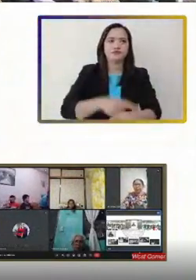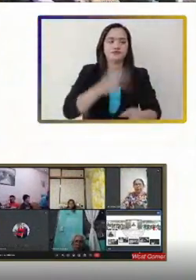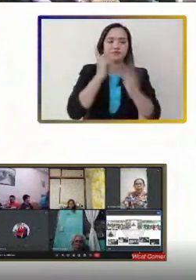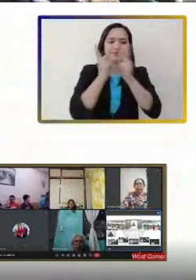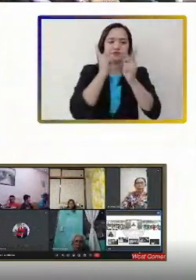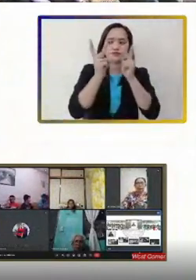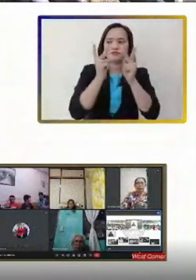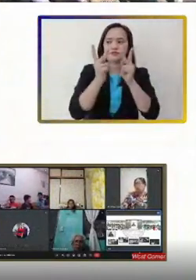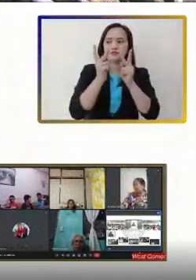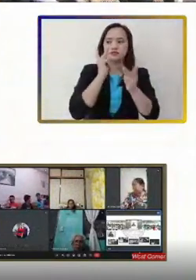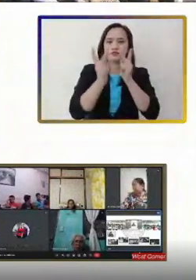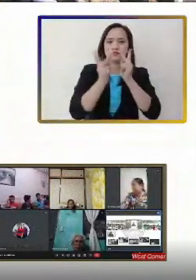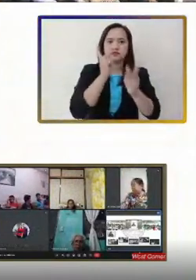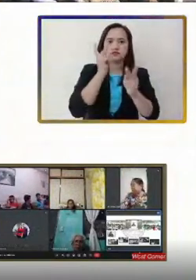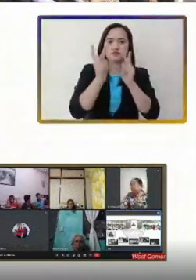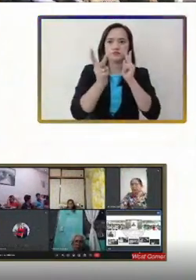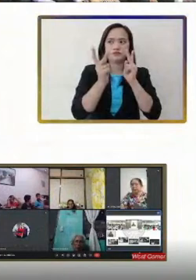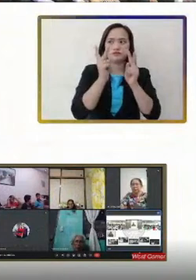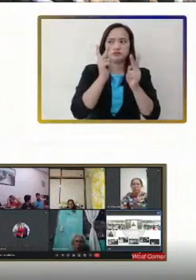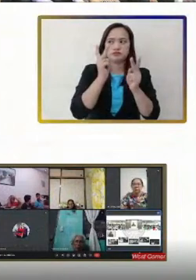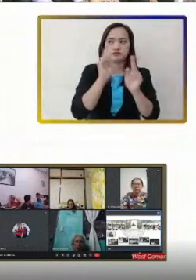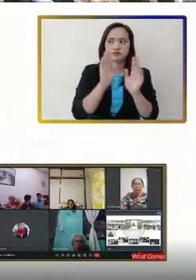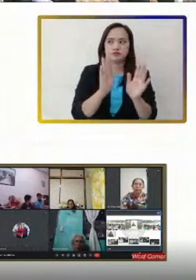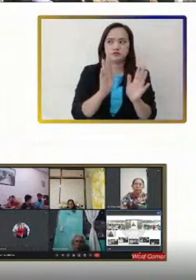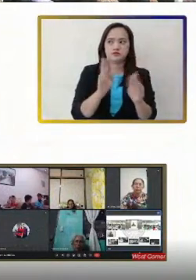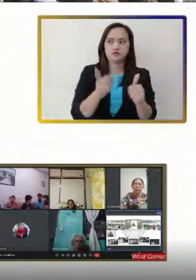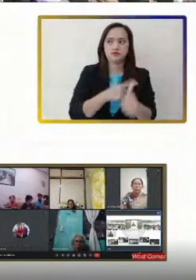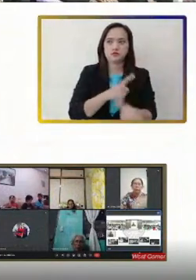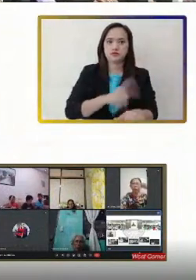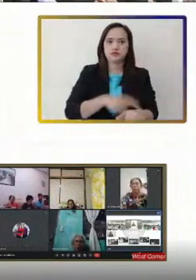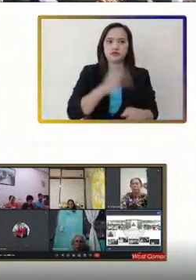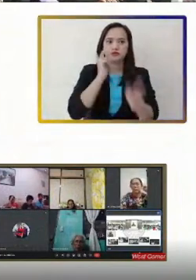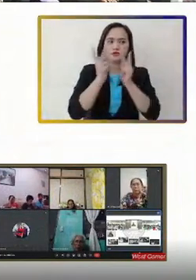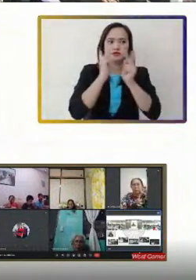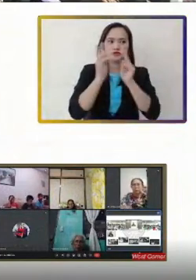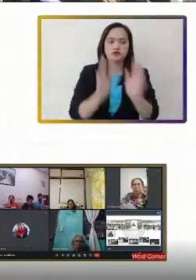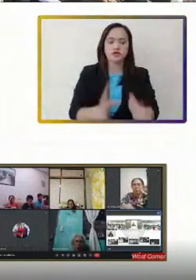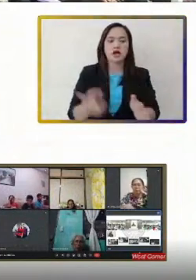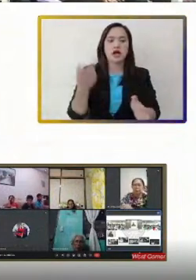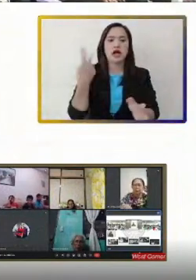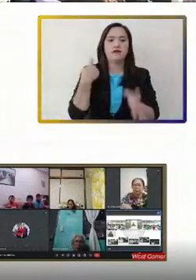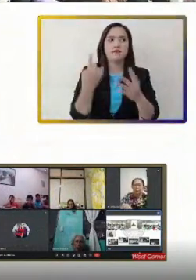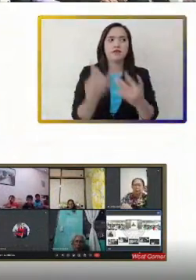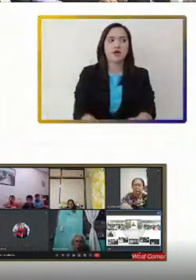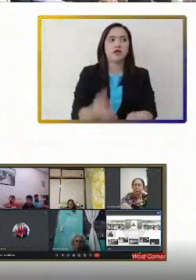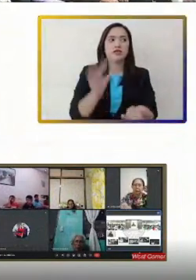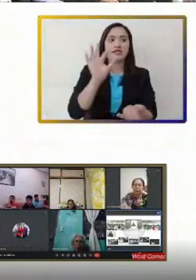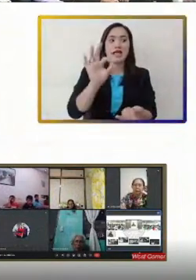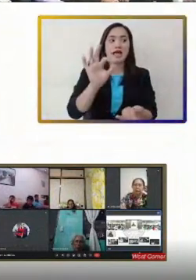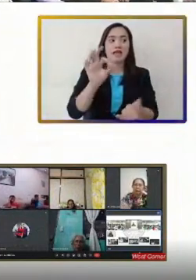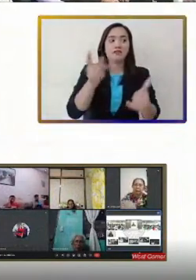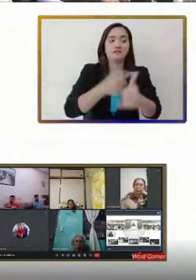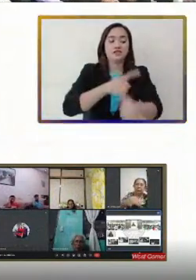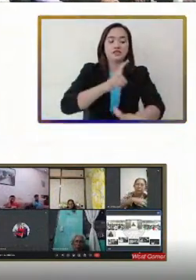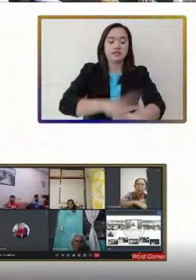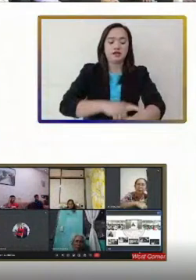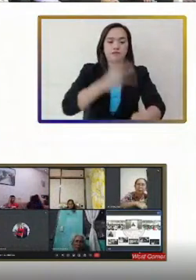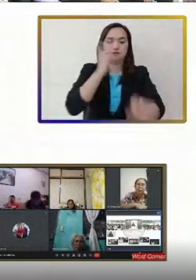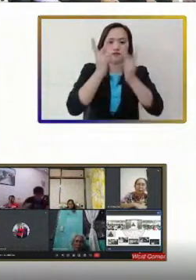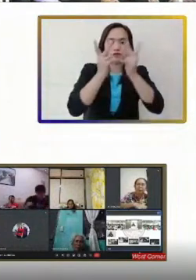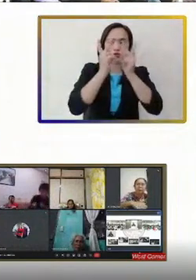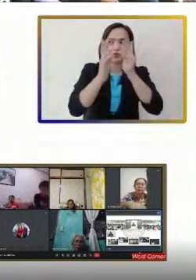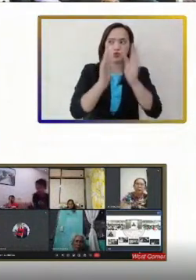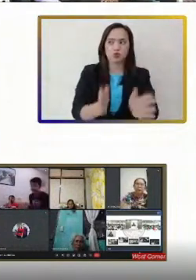po na ito, ay, or ngayong hapon po na ito, we have a total of 9 first time visitors. Alright, kanina meron